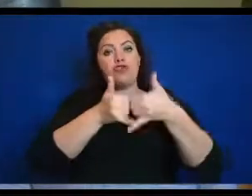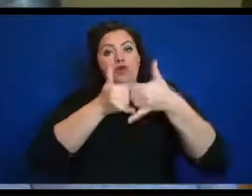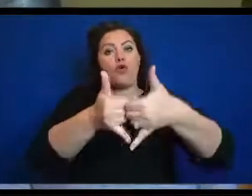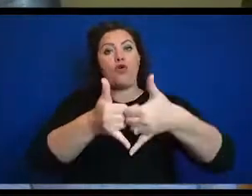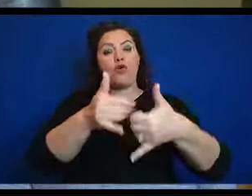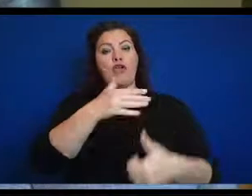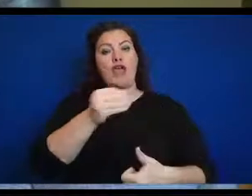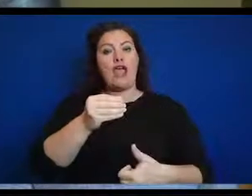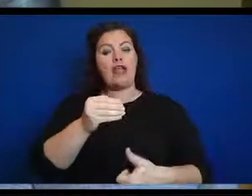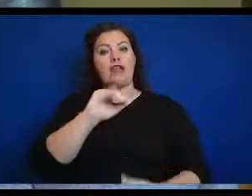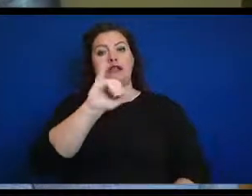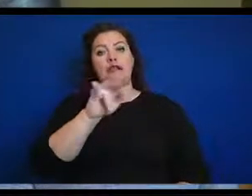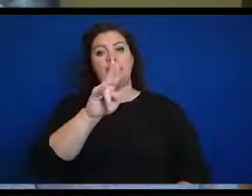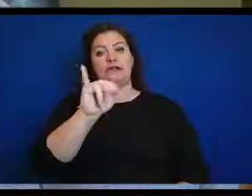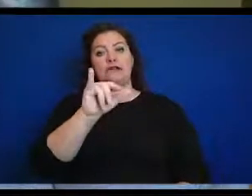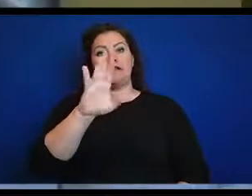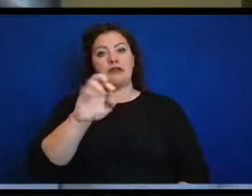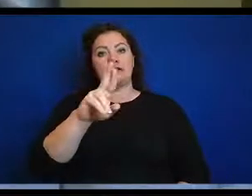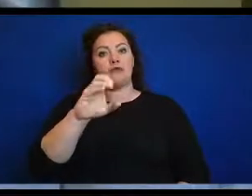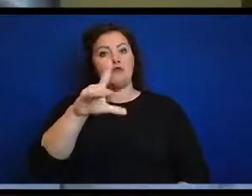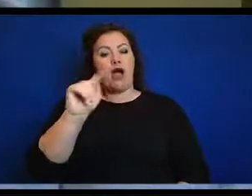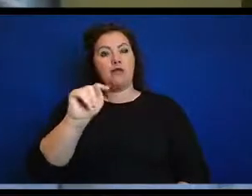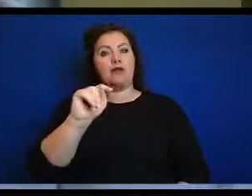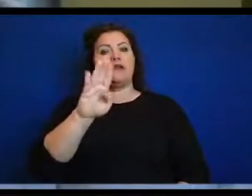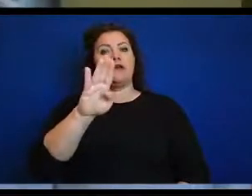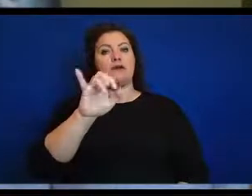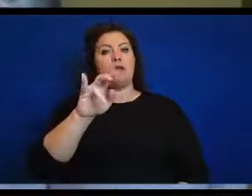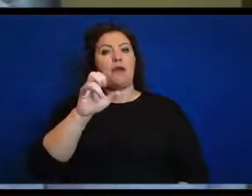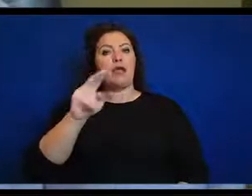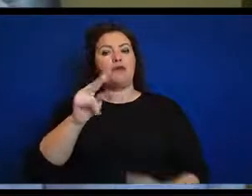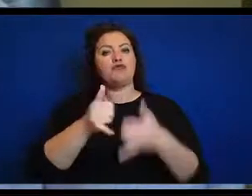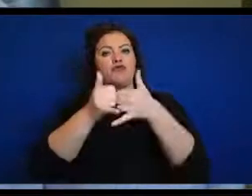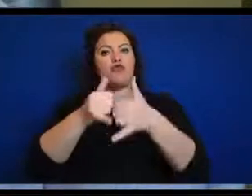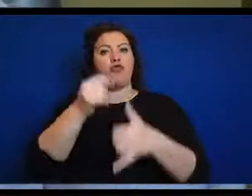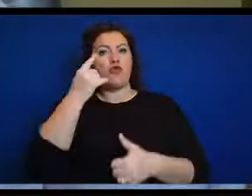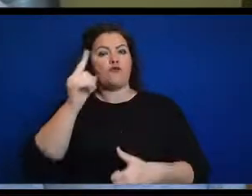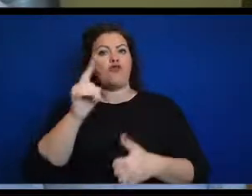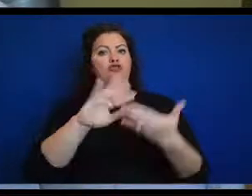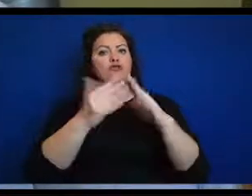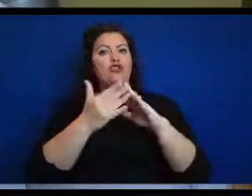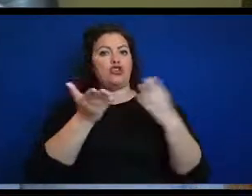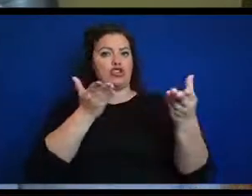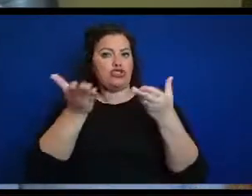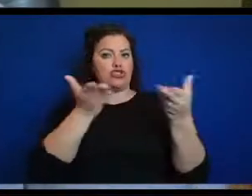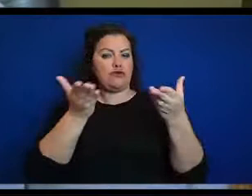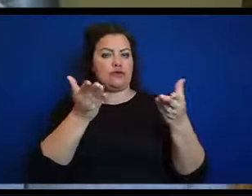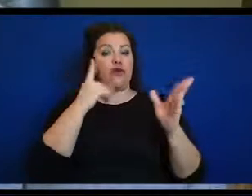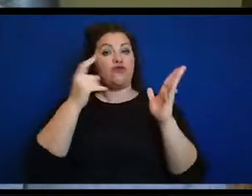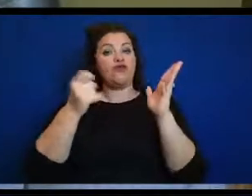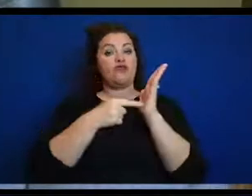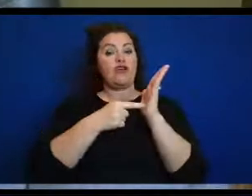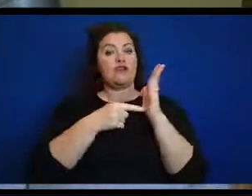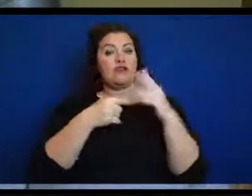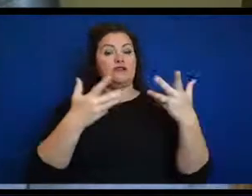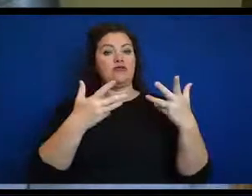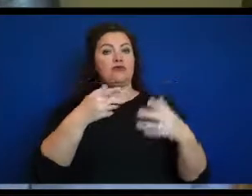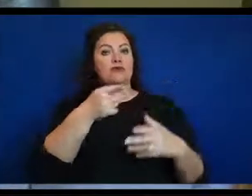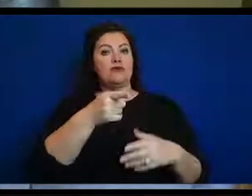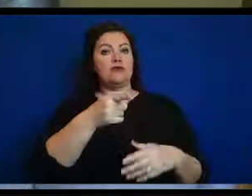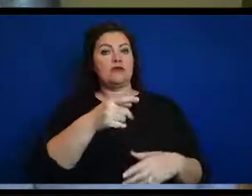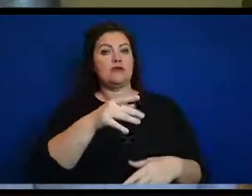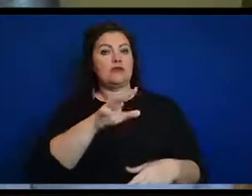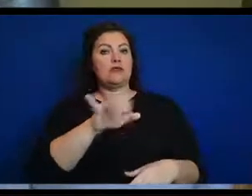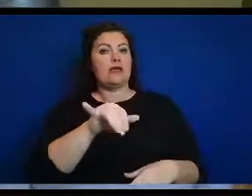Justice Robert Benham Award for exemplary and unparalleled community service, recognized in Who's Who in Black